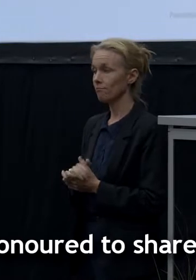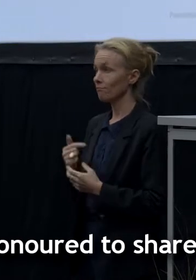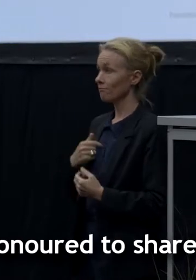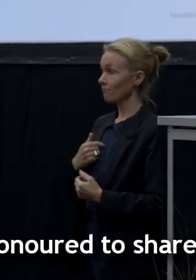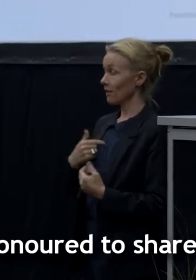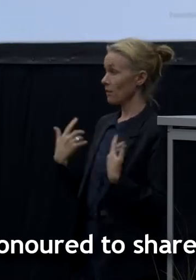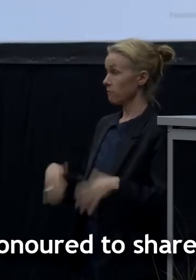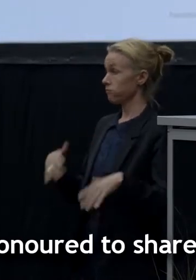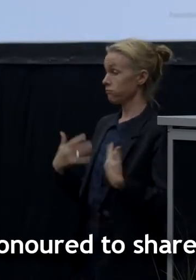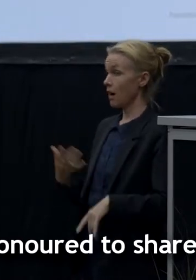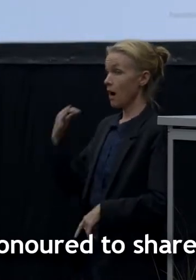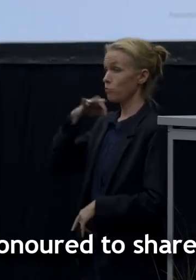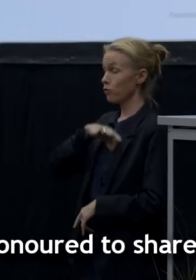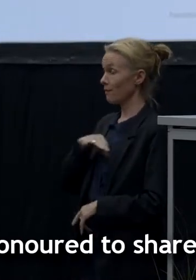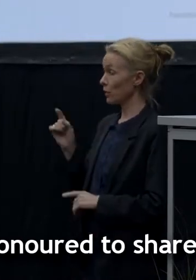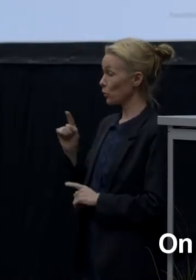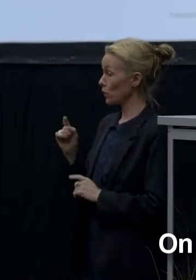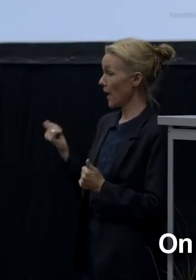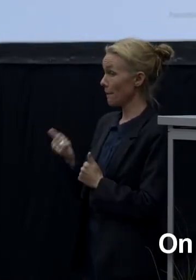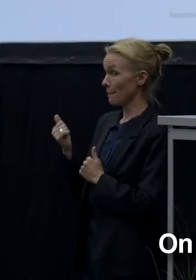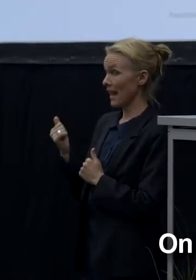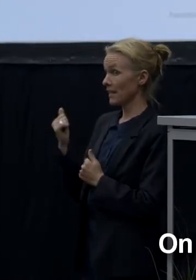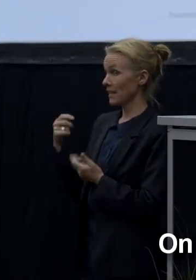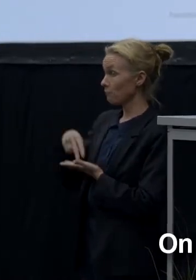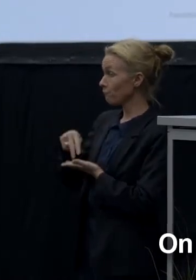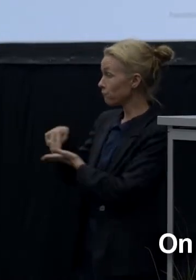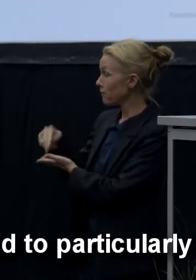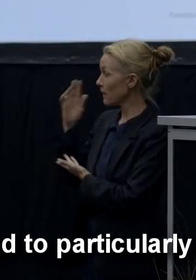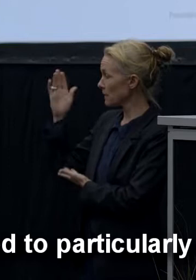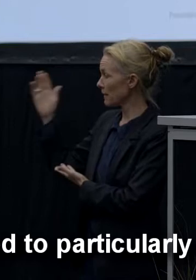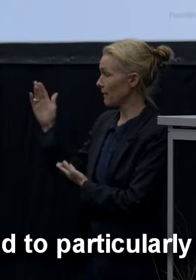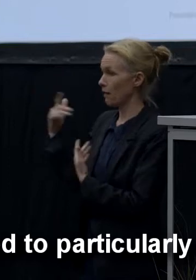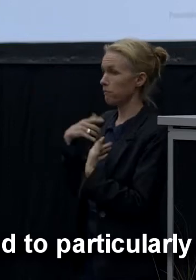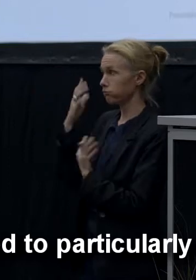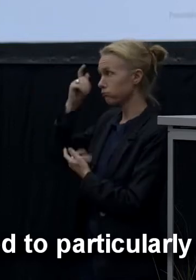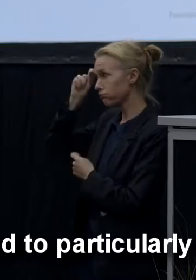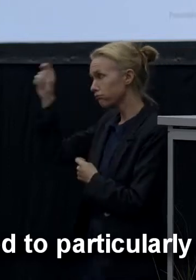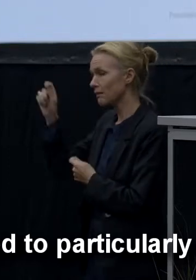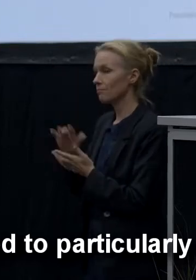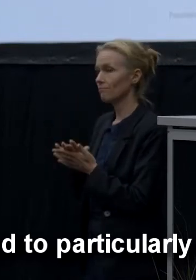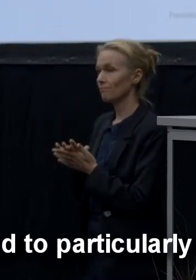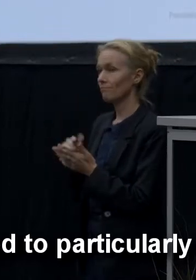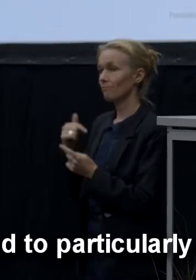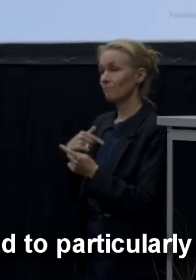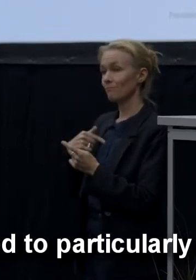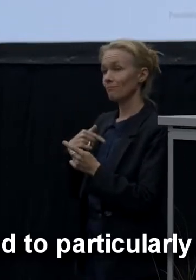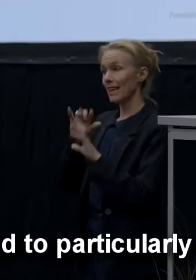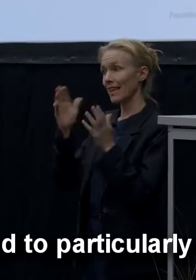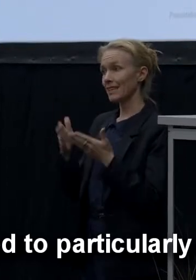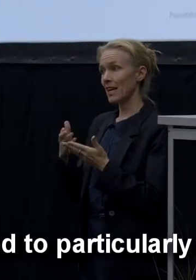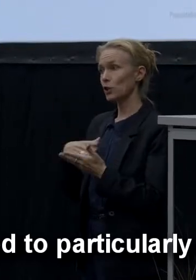share the stage with such esteemed speakers today. On International Women's Day, I wanted to particularly acknowledge our wahine speakers and